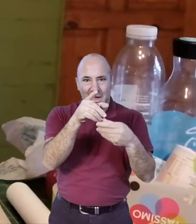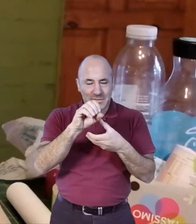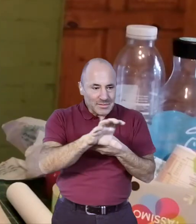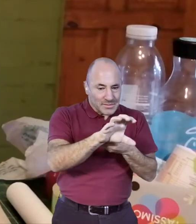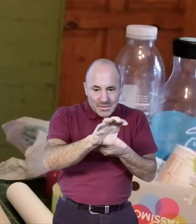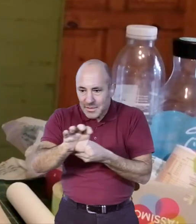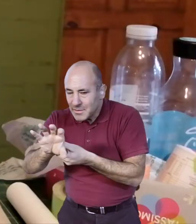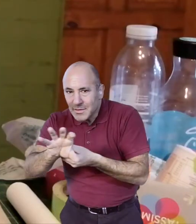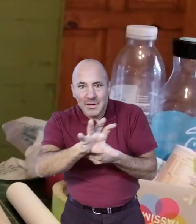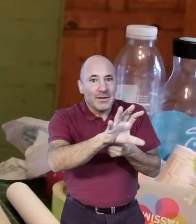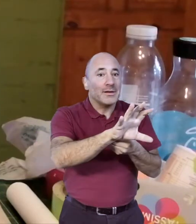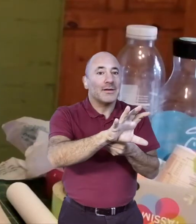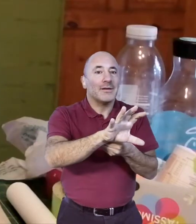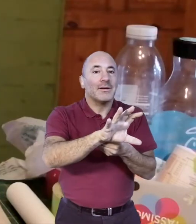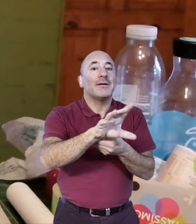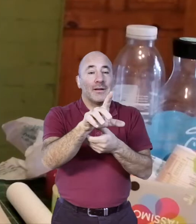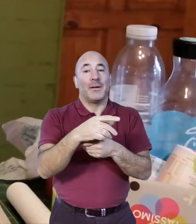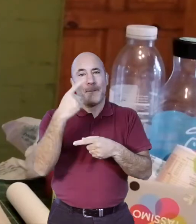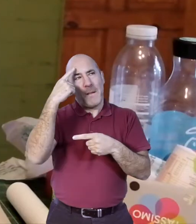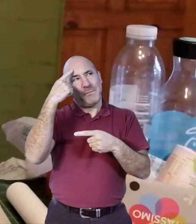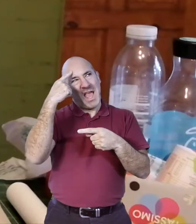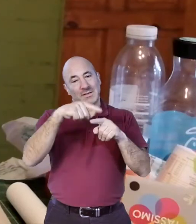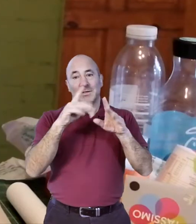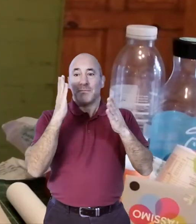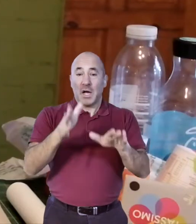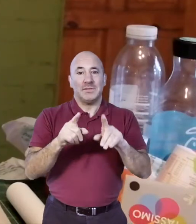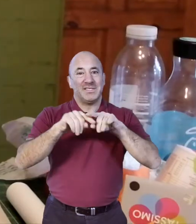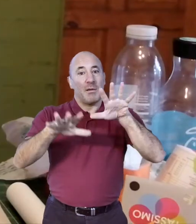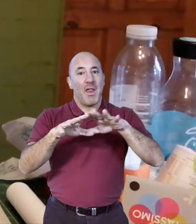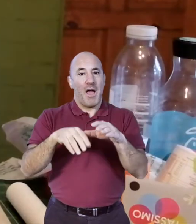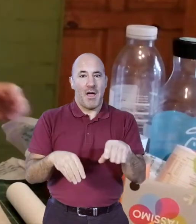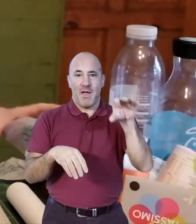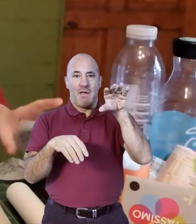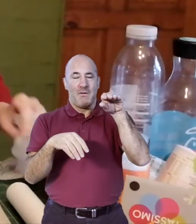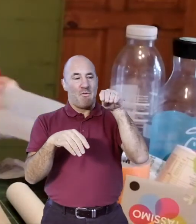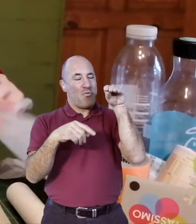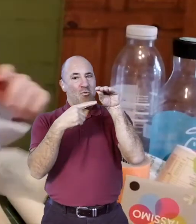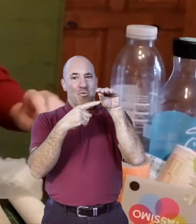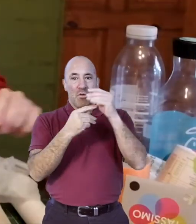helps you guide your way. So your puppet's head must do similar.